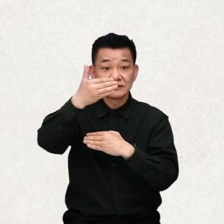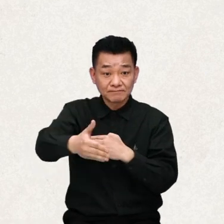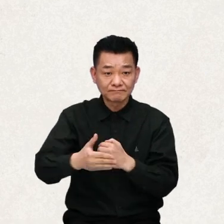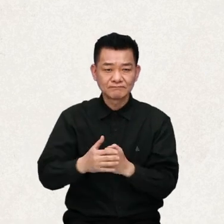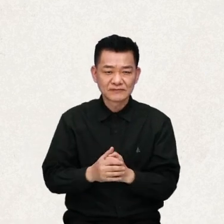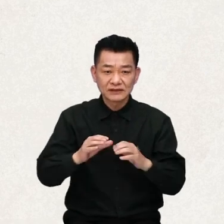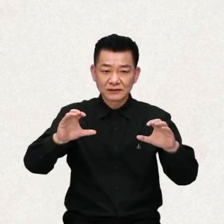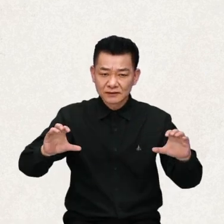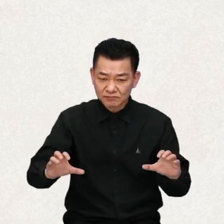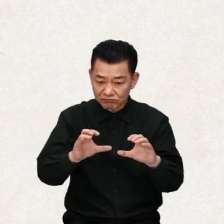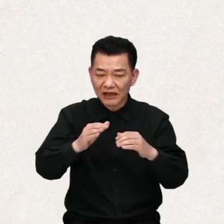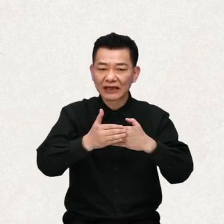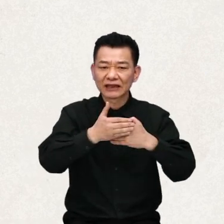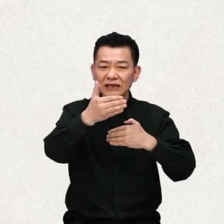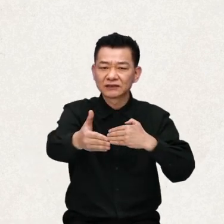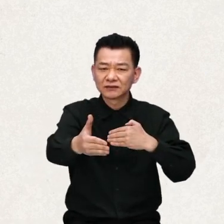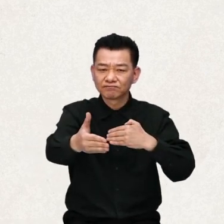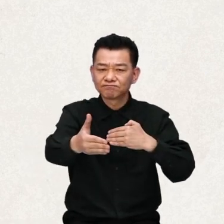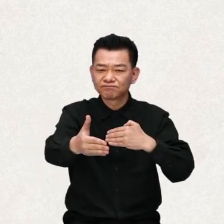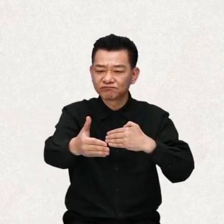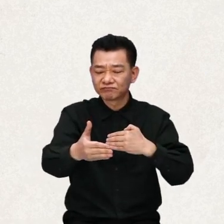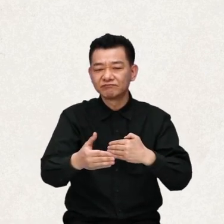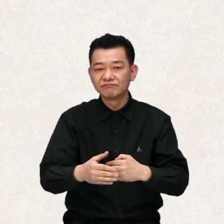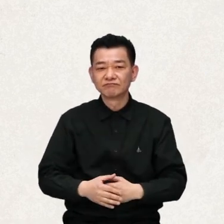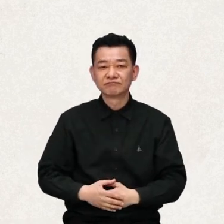conclusion and carry out the follow-up measures.